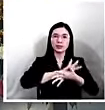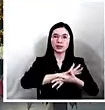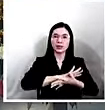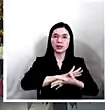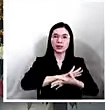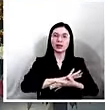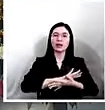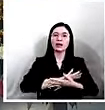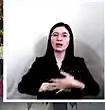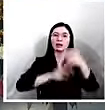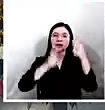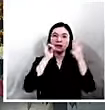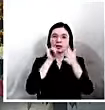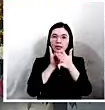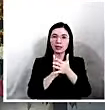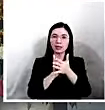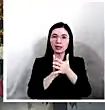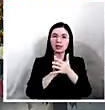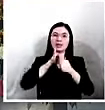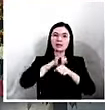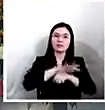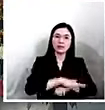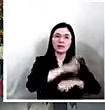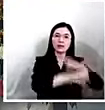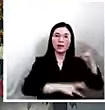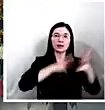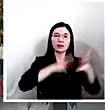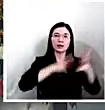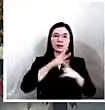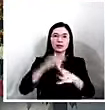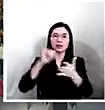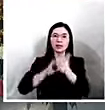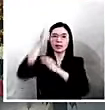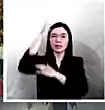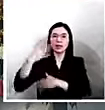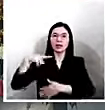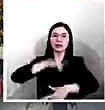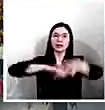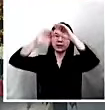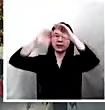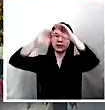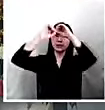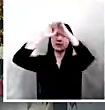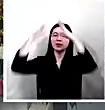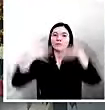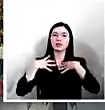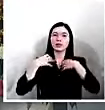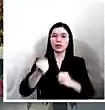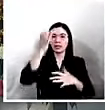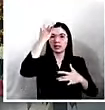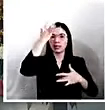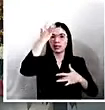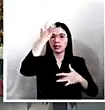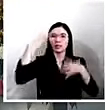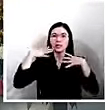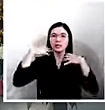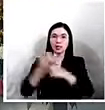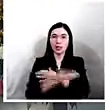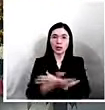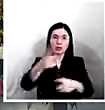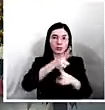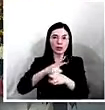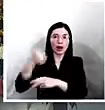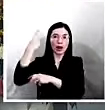pandemic that afflicts the world, that God our Father will heal the sick, strengthen those who care for